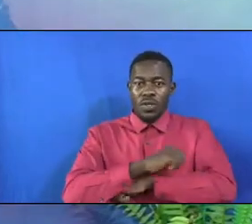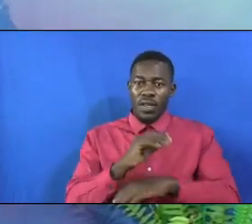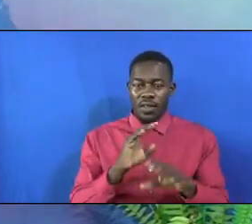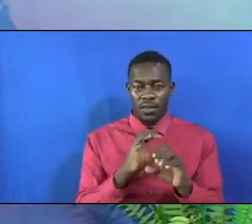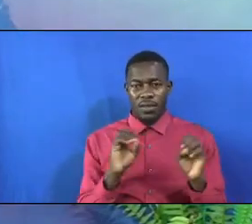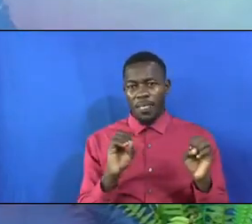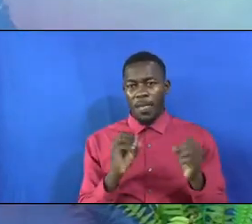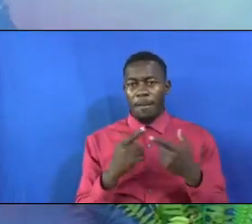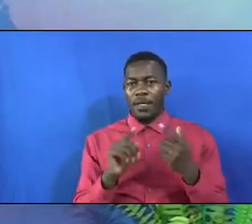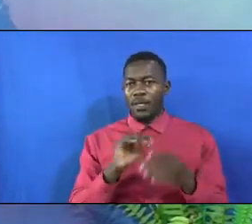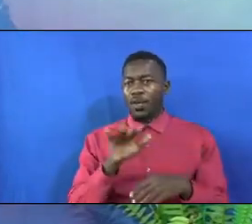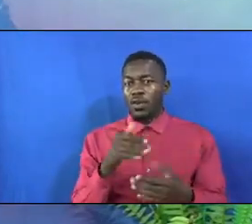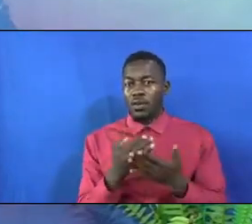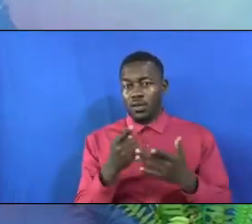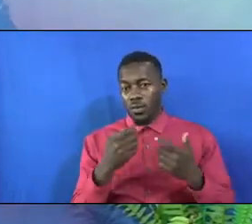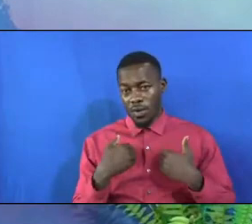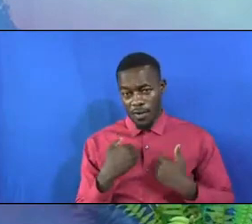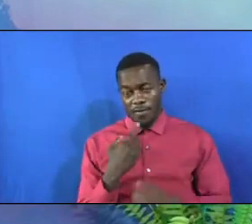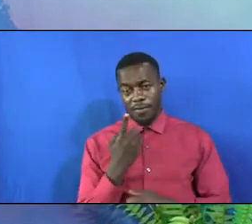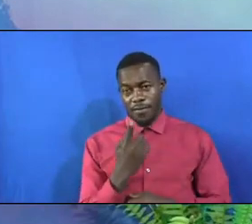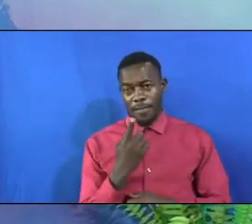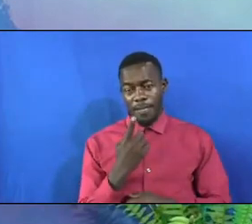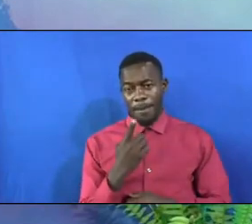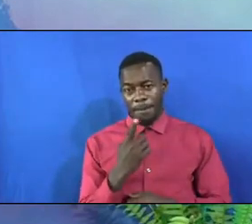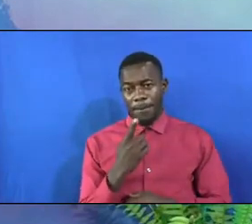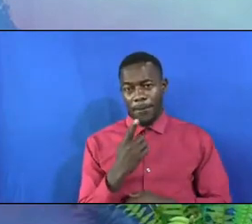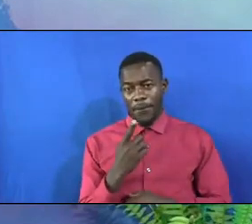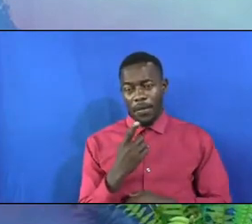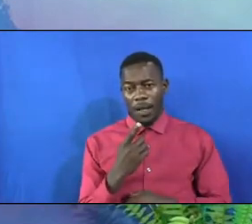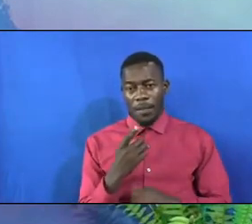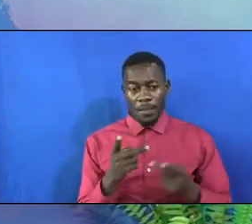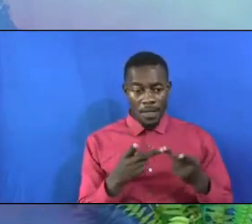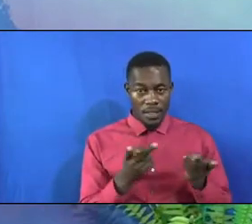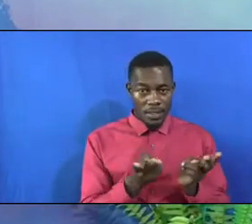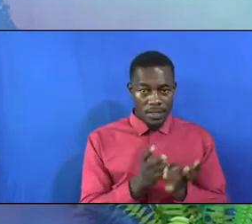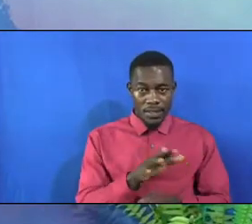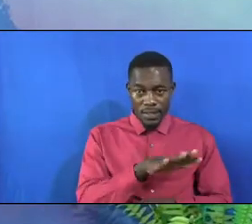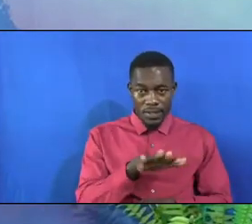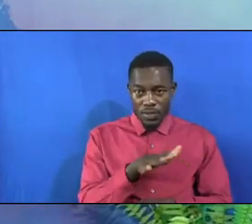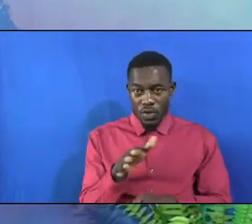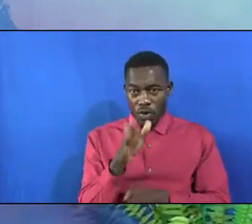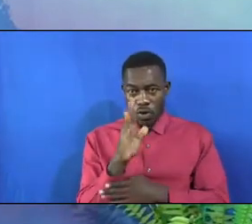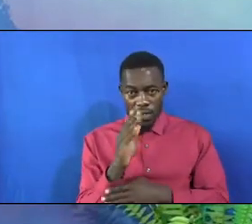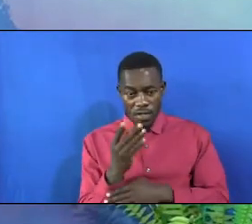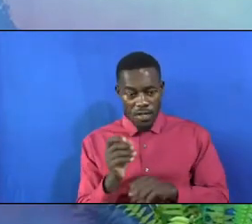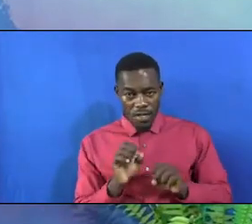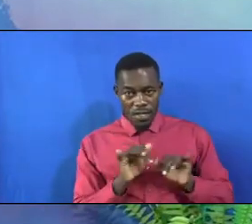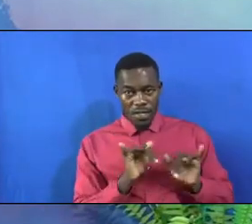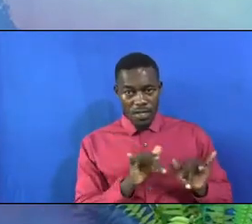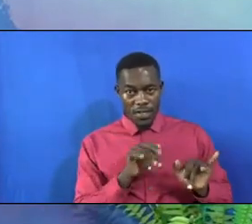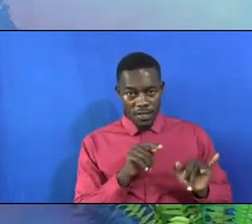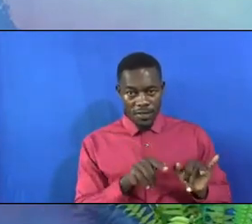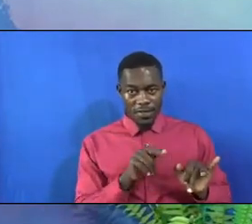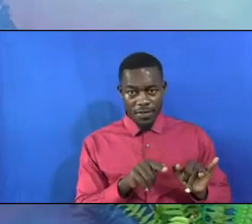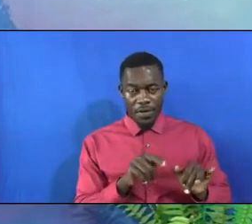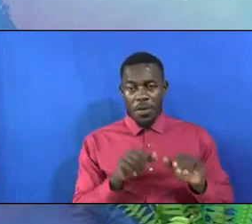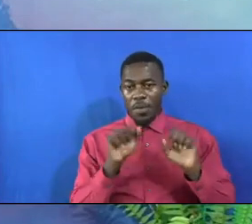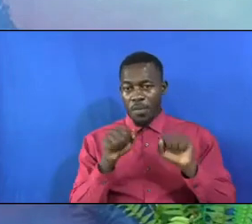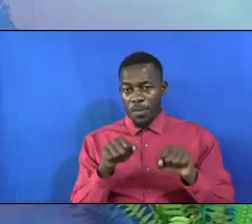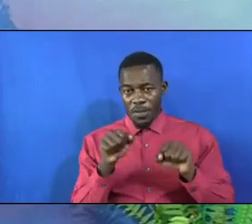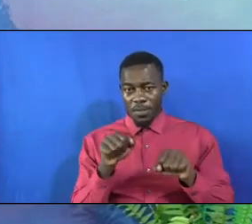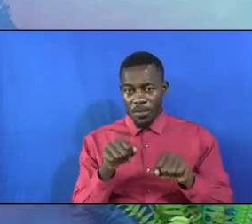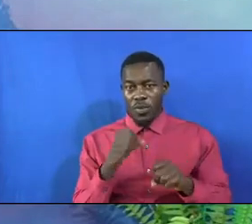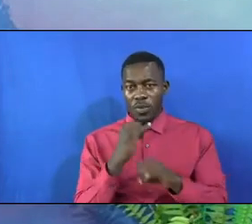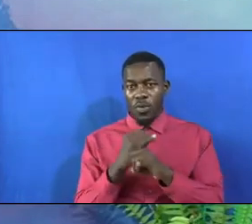But with that, what you have, where God has placed you, He's able to use you if you avail yourself